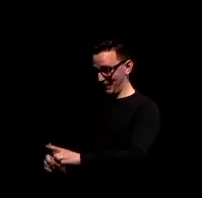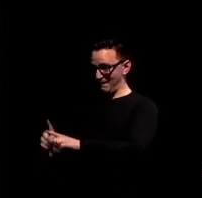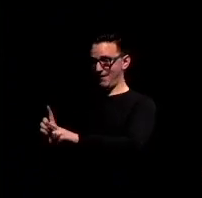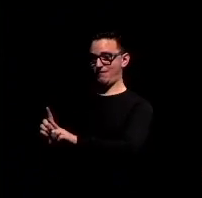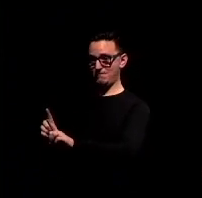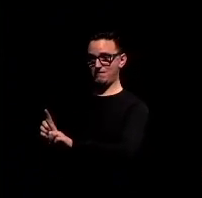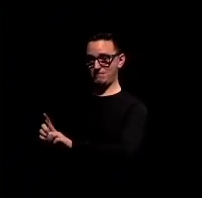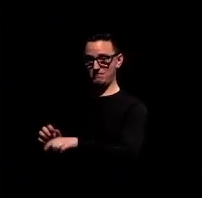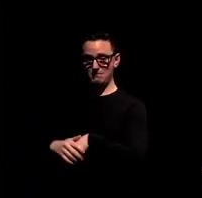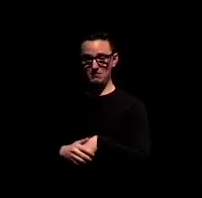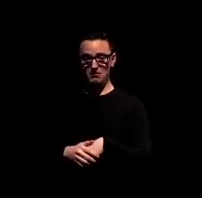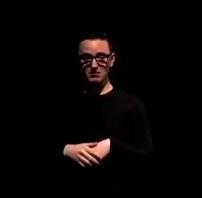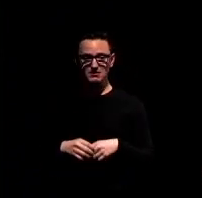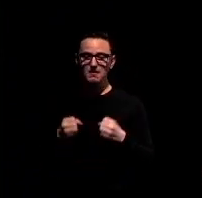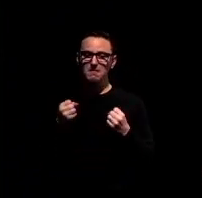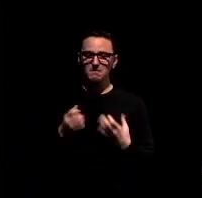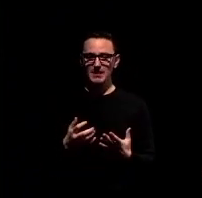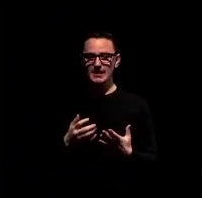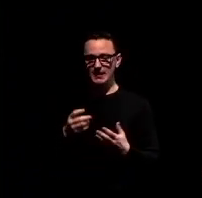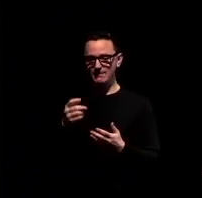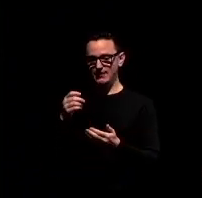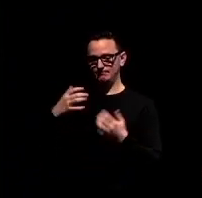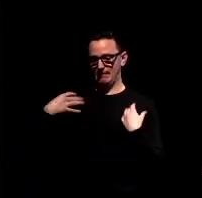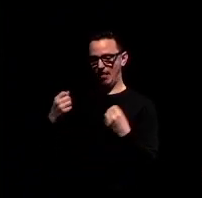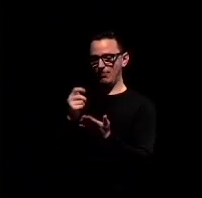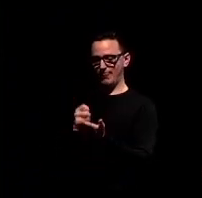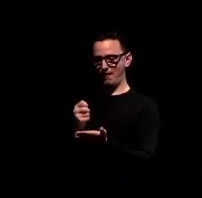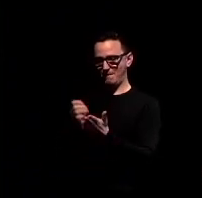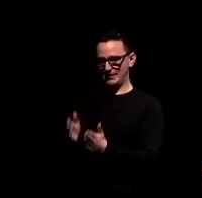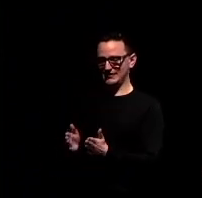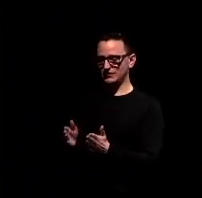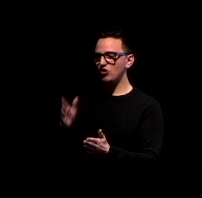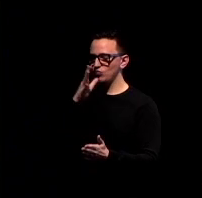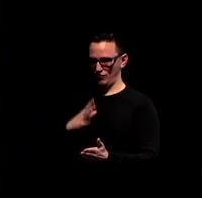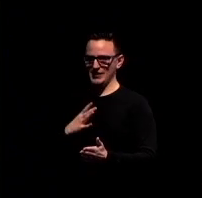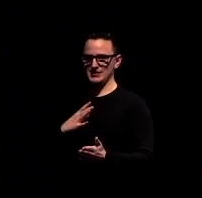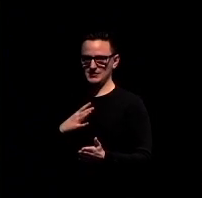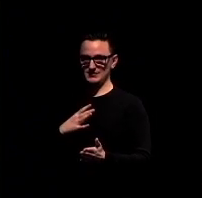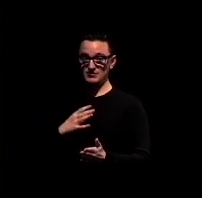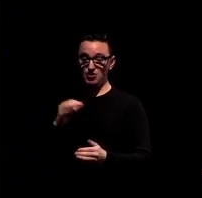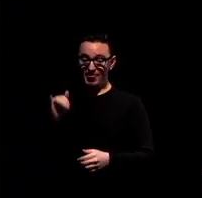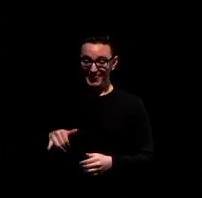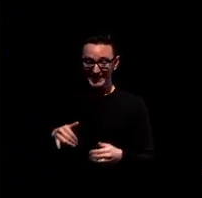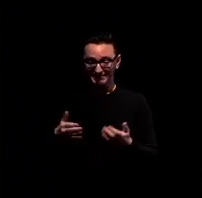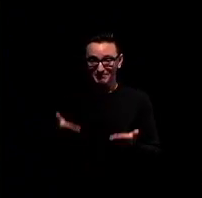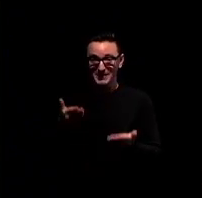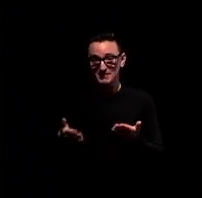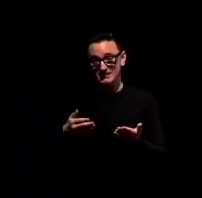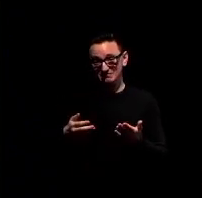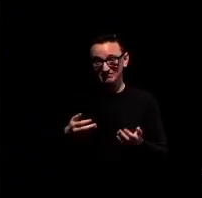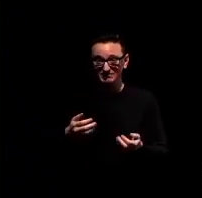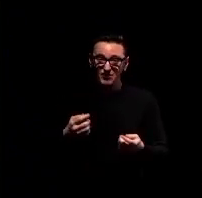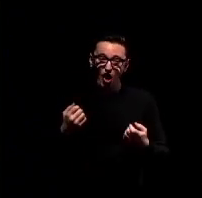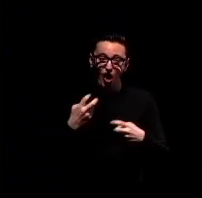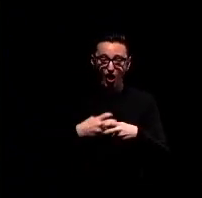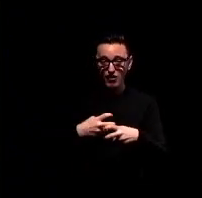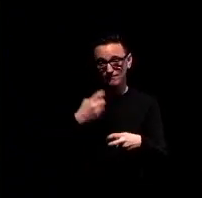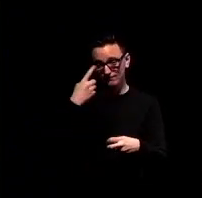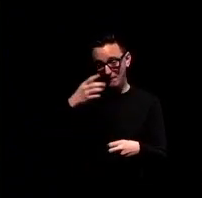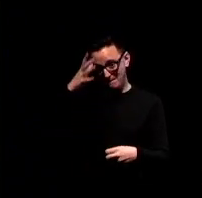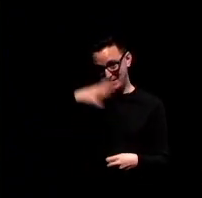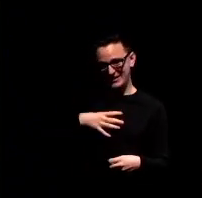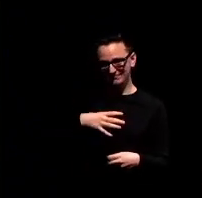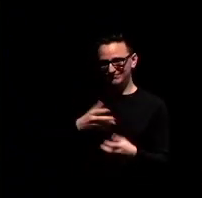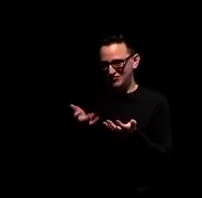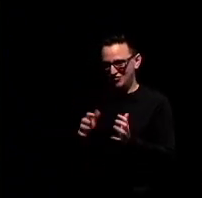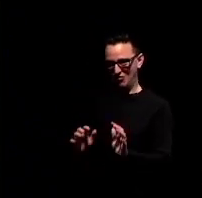health therapists are actually women. And so then that could actually be difficult for men who may not want to talk to a woman about the issues